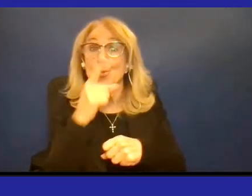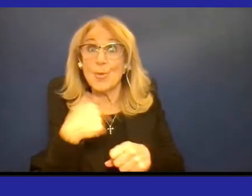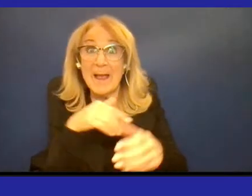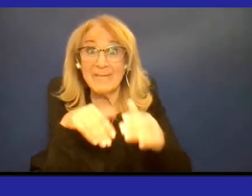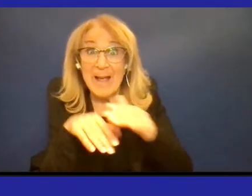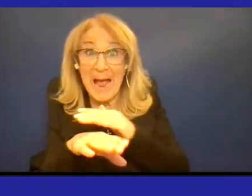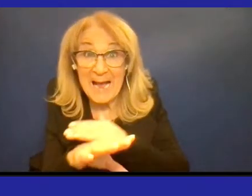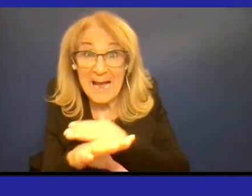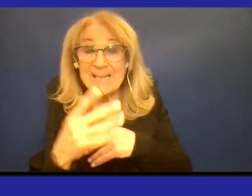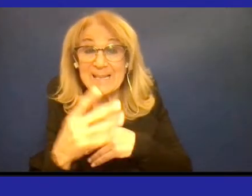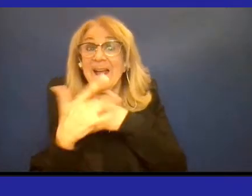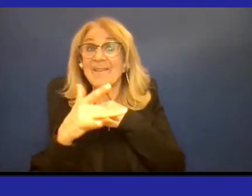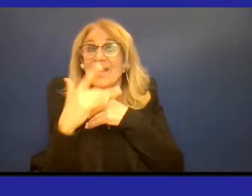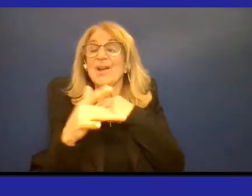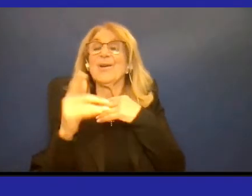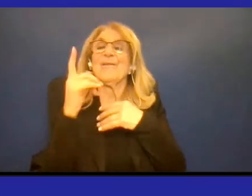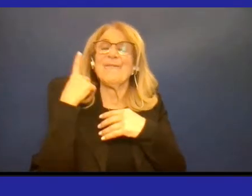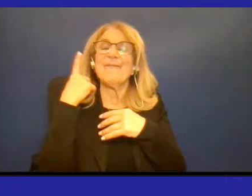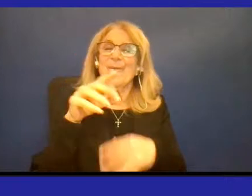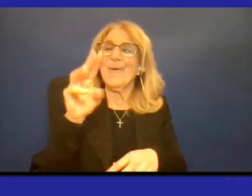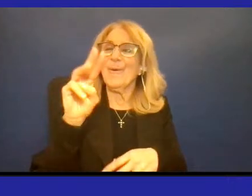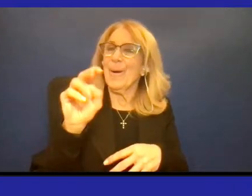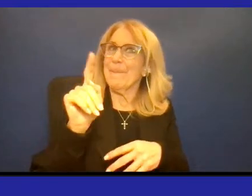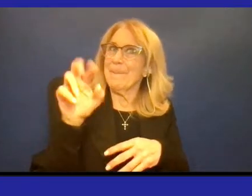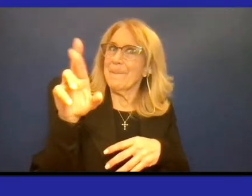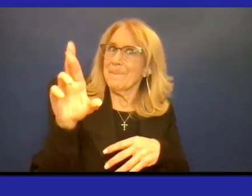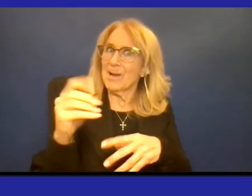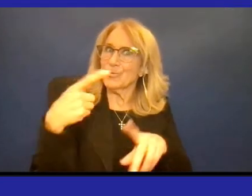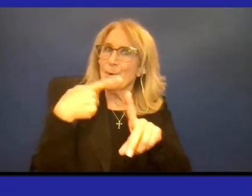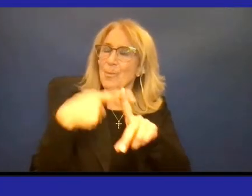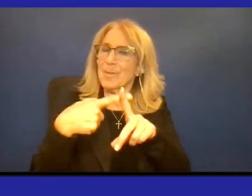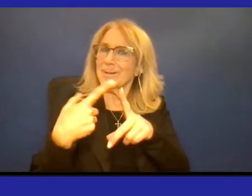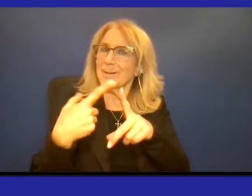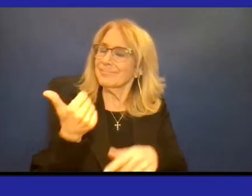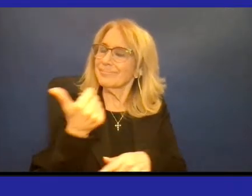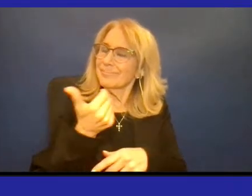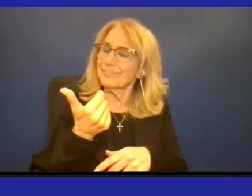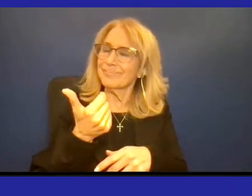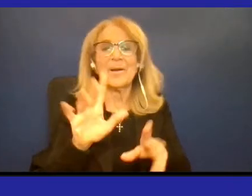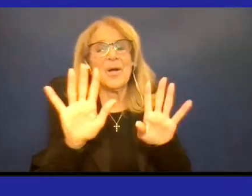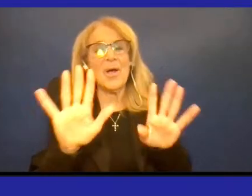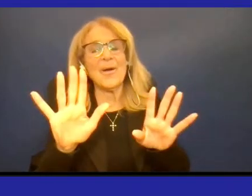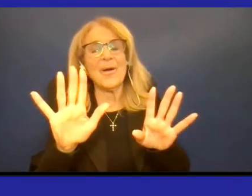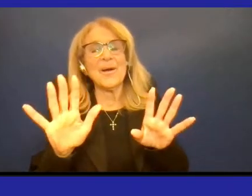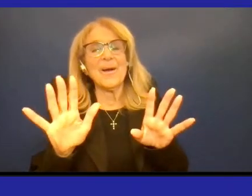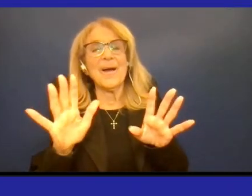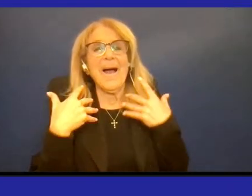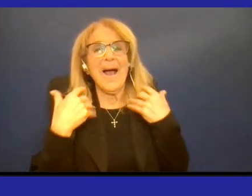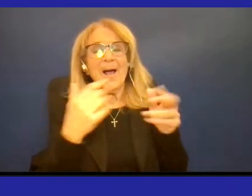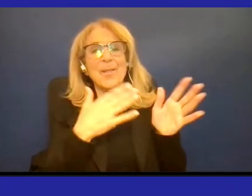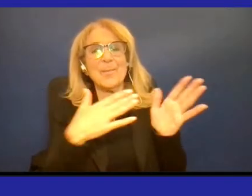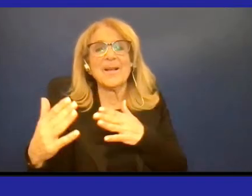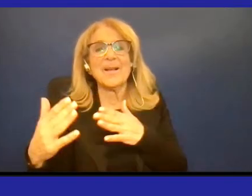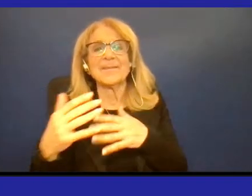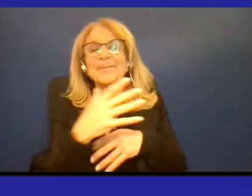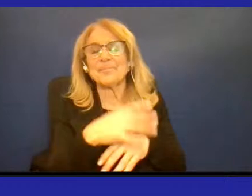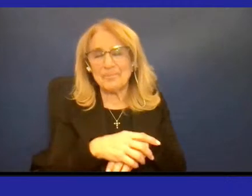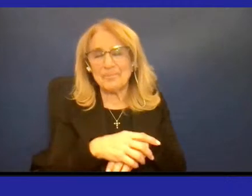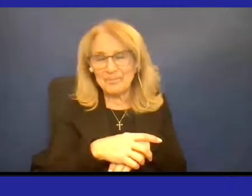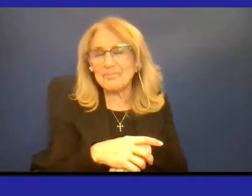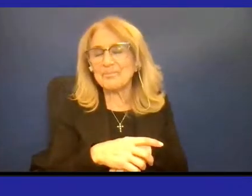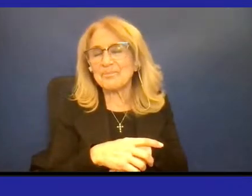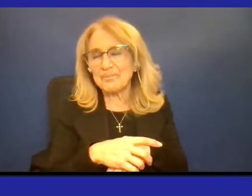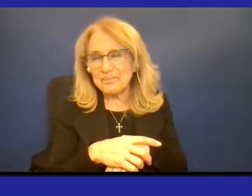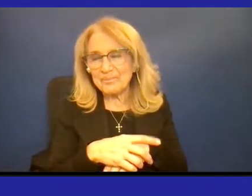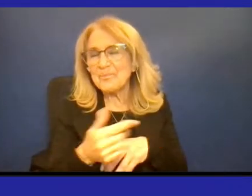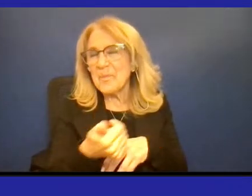that makes Metro Plus a compelling health plan, while also trying to keep the spend that should stay within health and hospitals there. So that's another piece